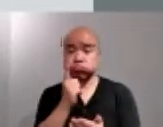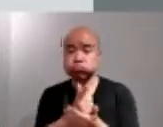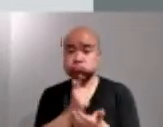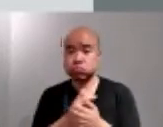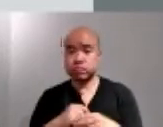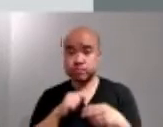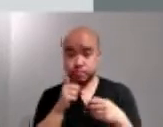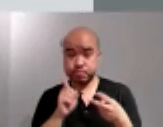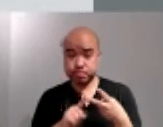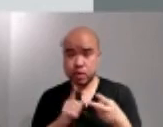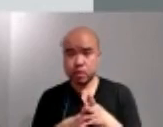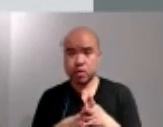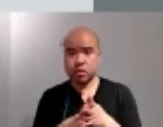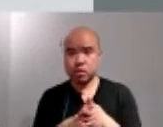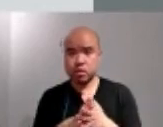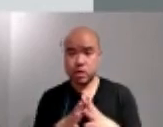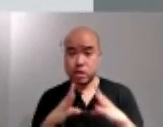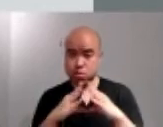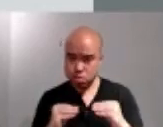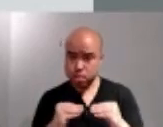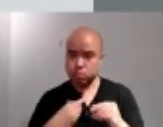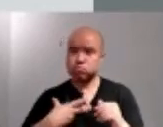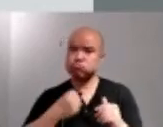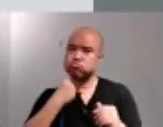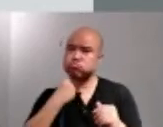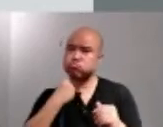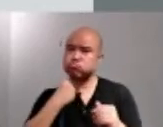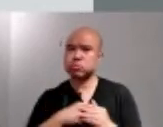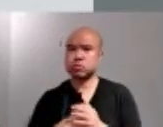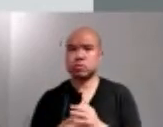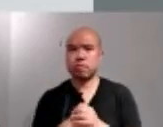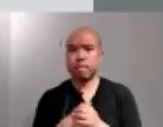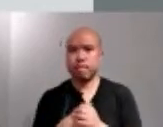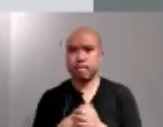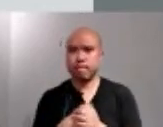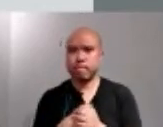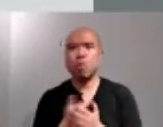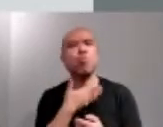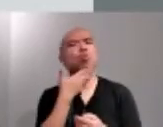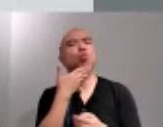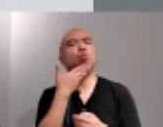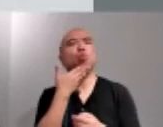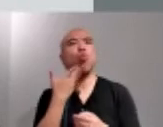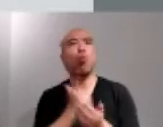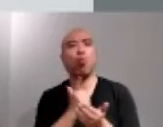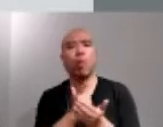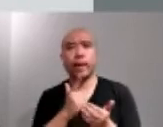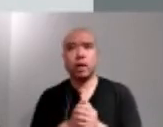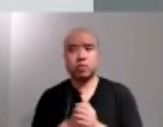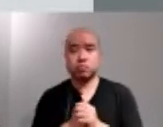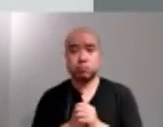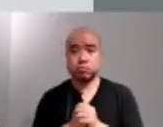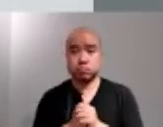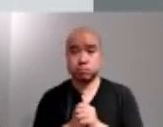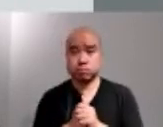is the power of execution. I think execution is the most important thing to young people, young entrepreneur.